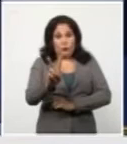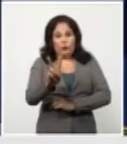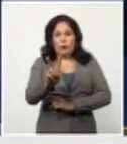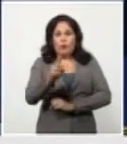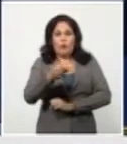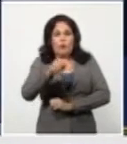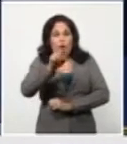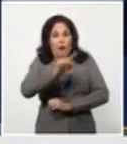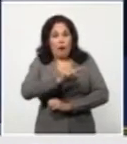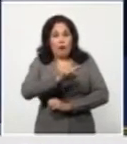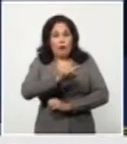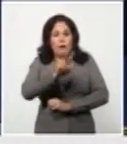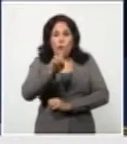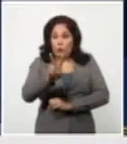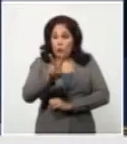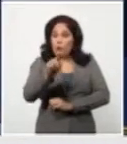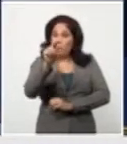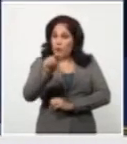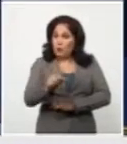1,987 people.